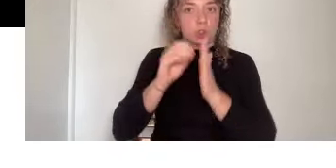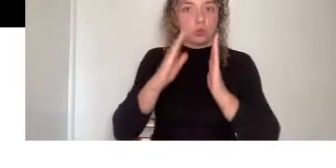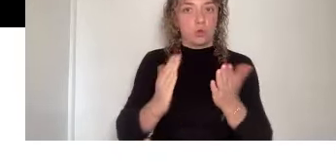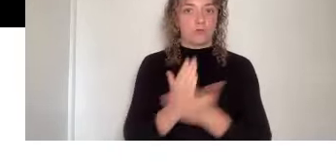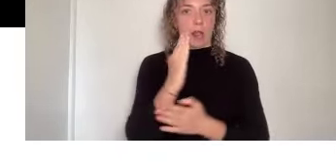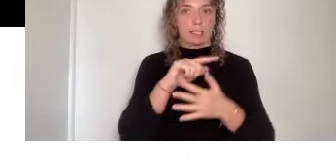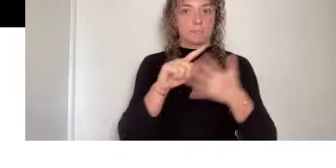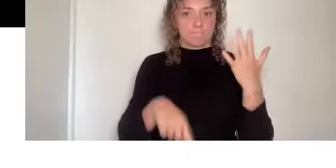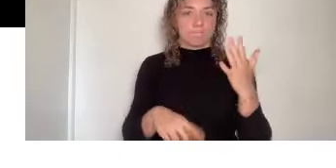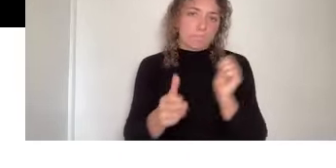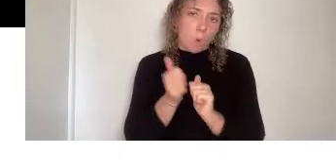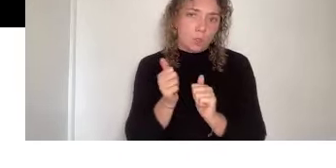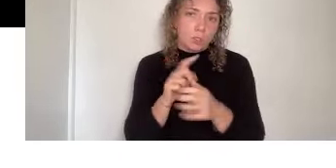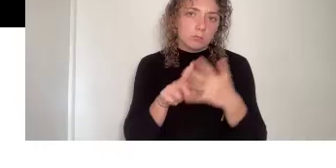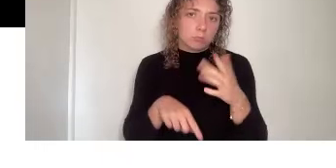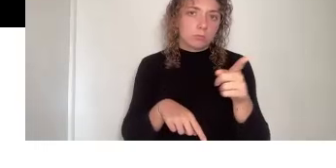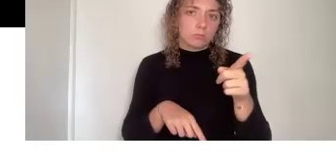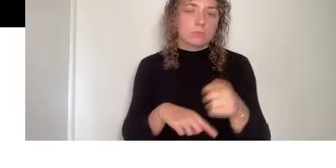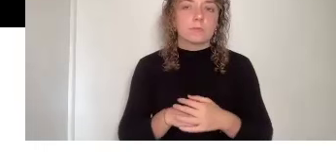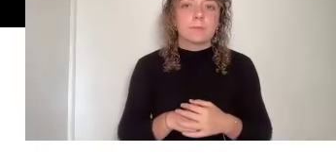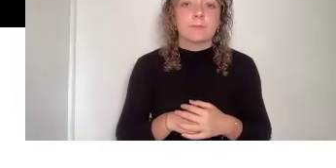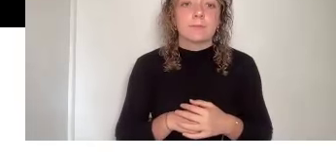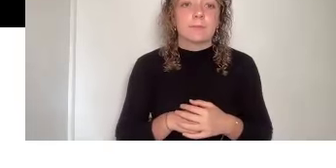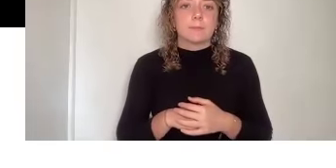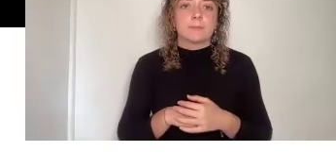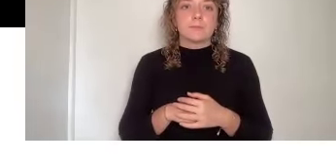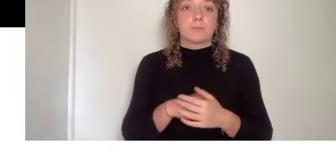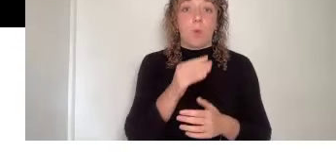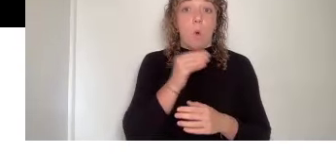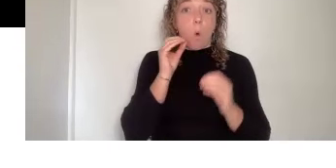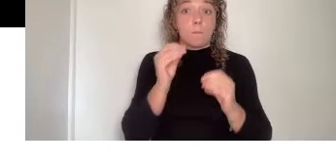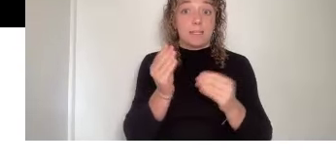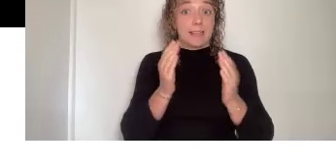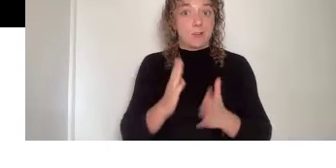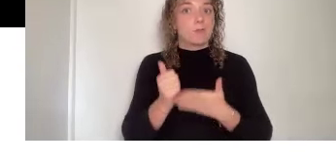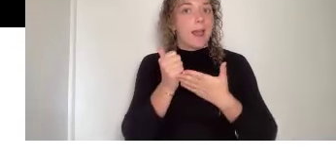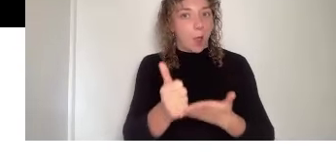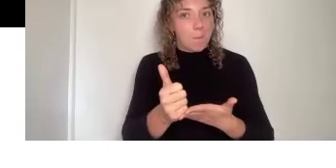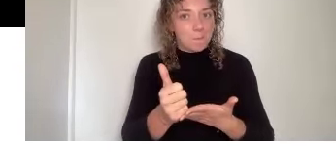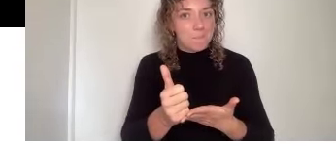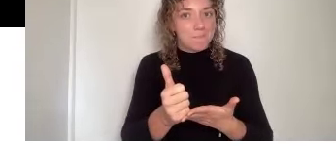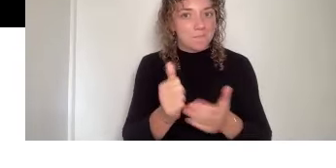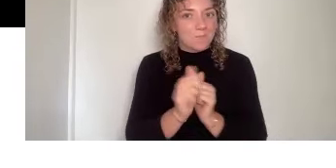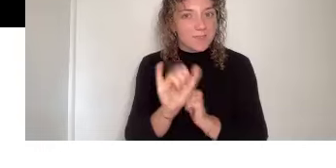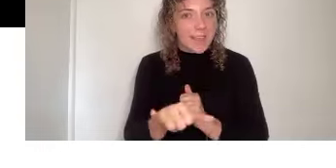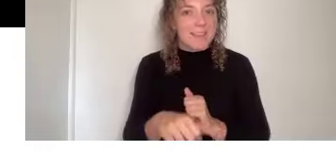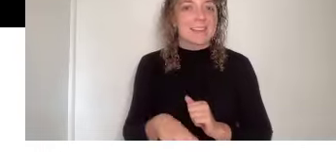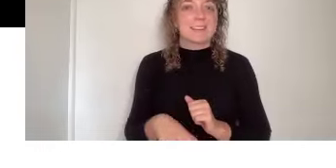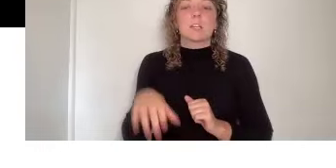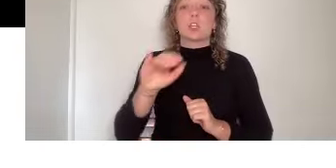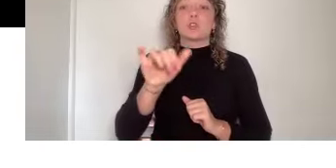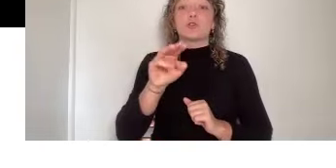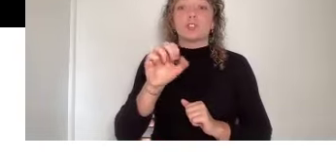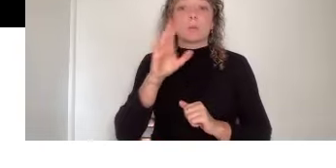of their student rights, okay? And the homeless liaisons help with that. So James is going to put some links in the